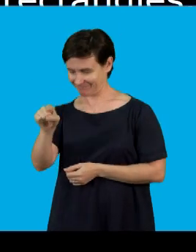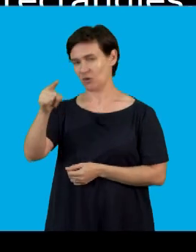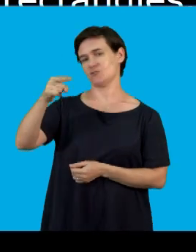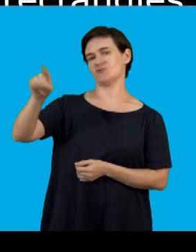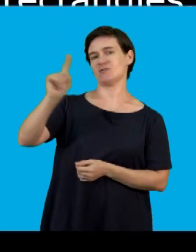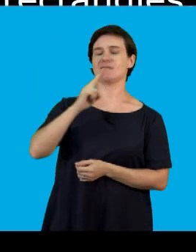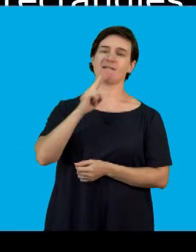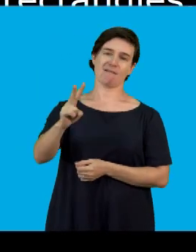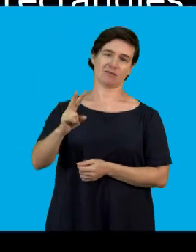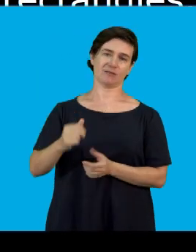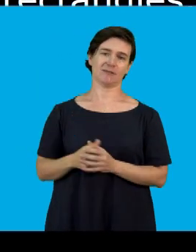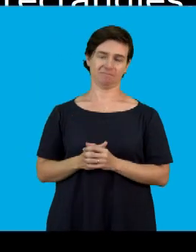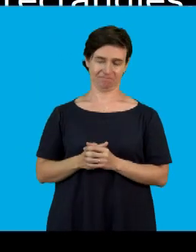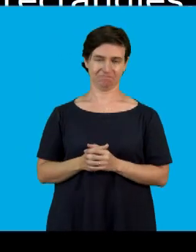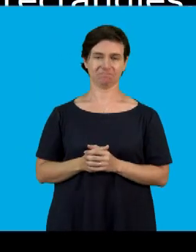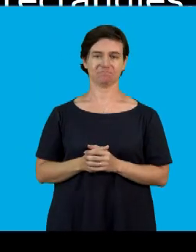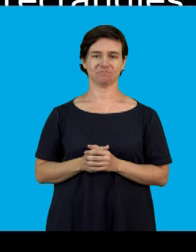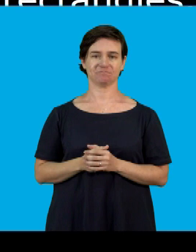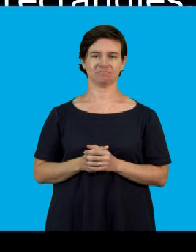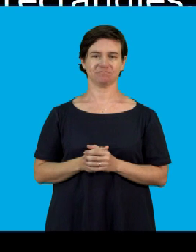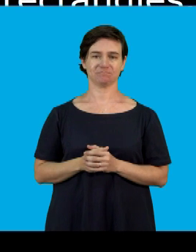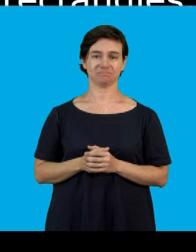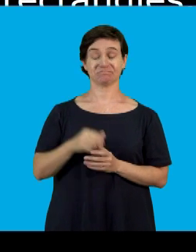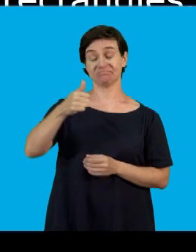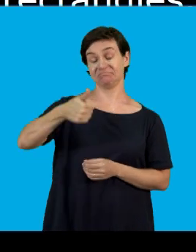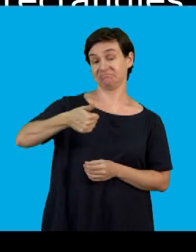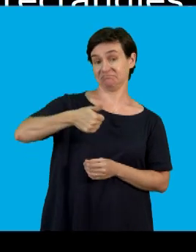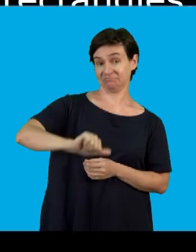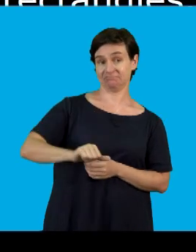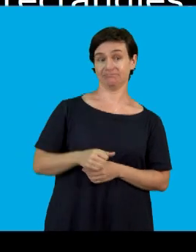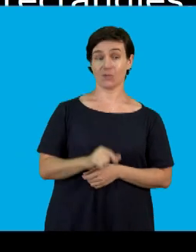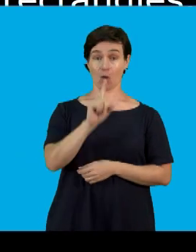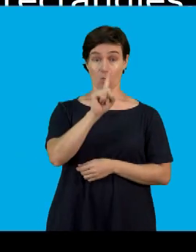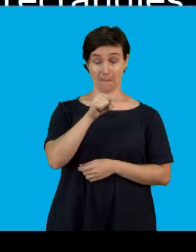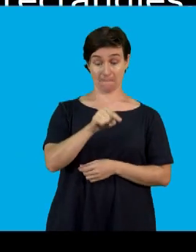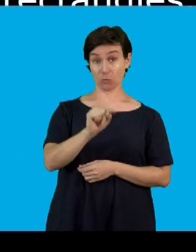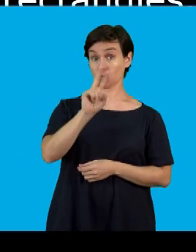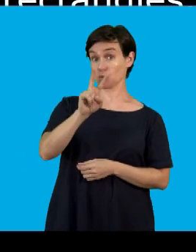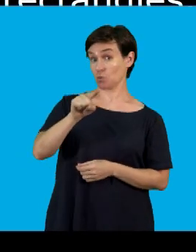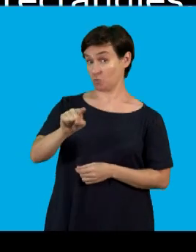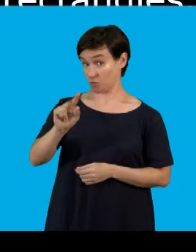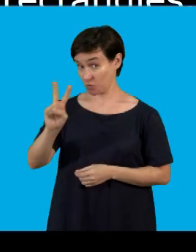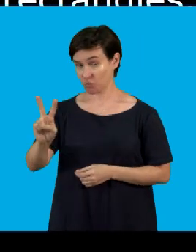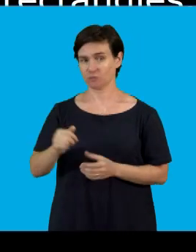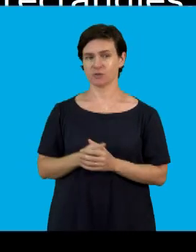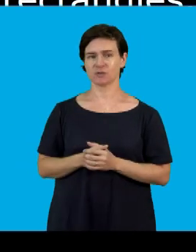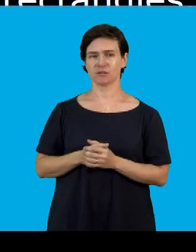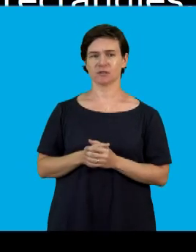Prospectus is the correct answer. Then we're moving on to